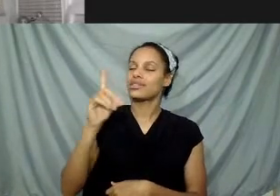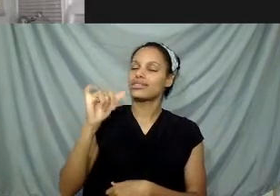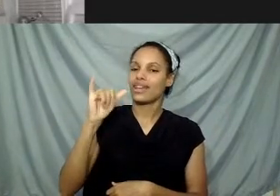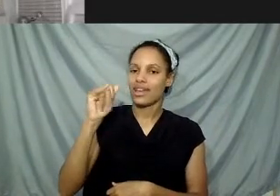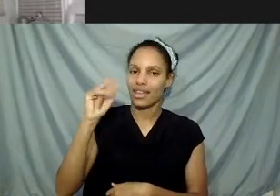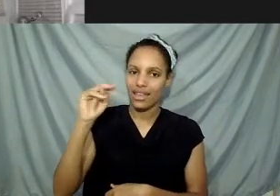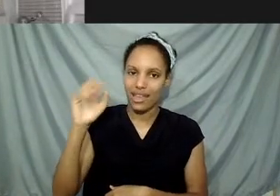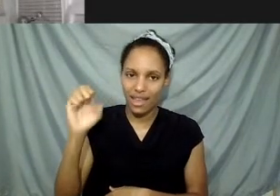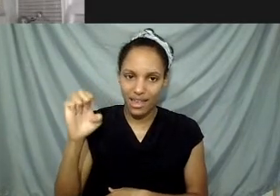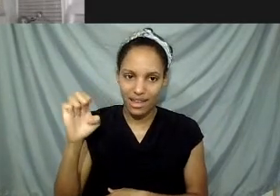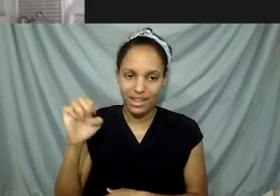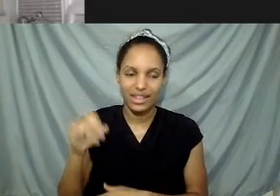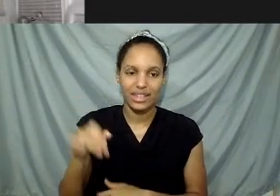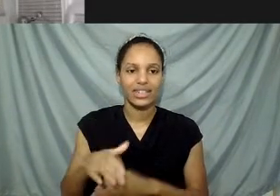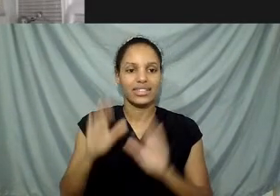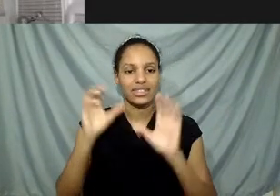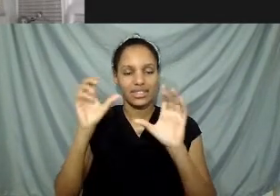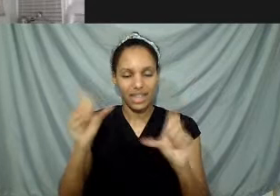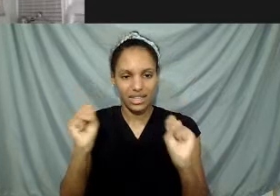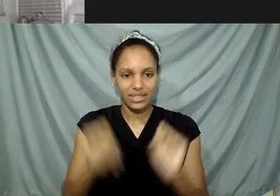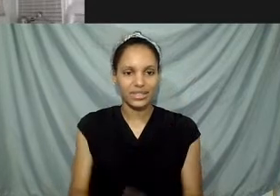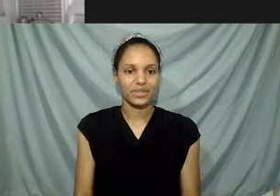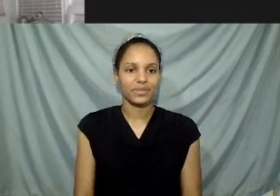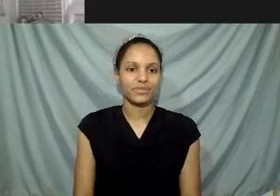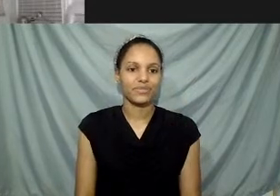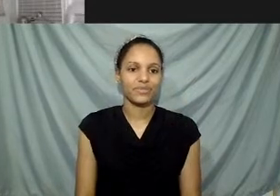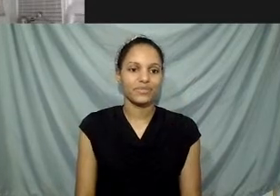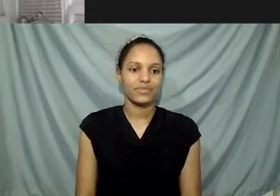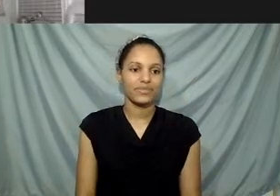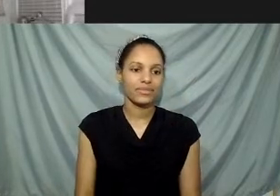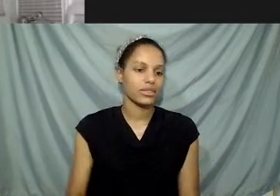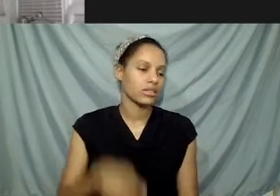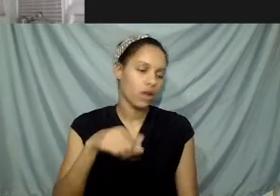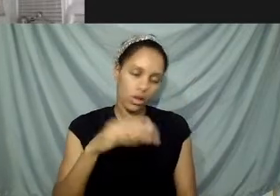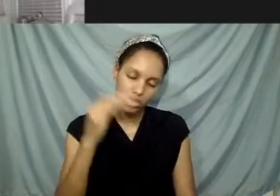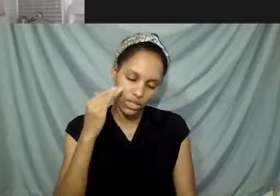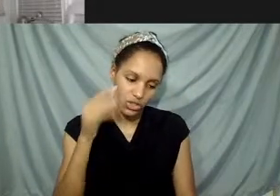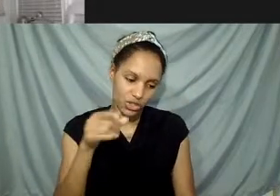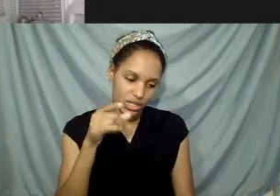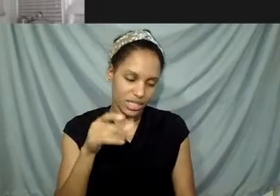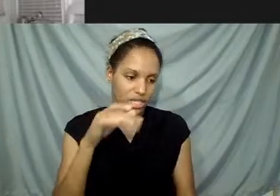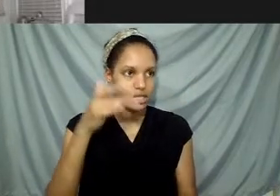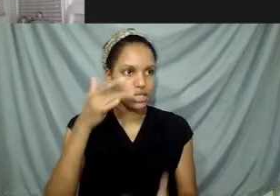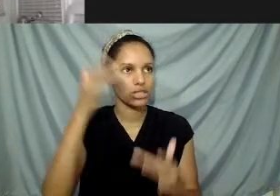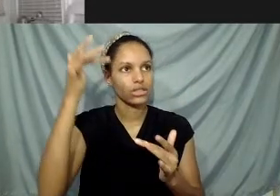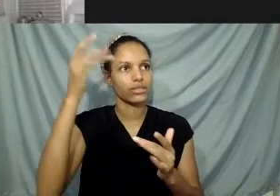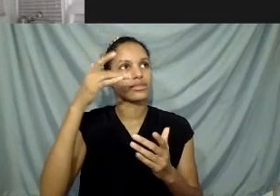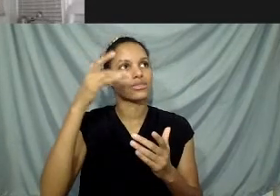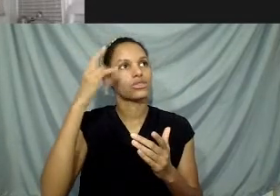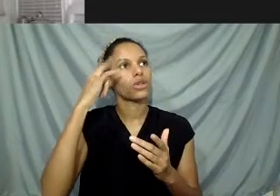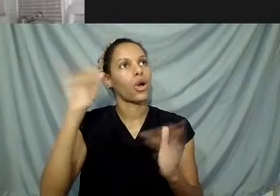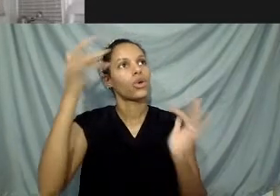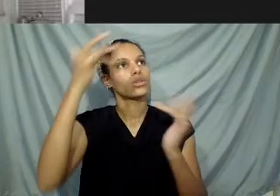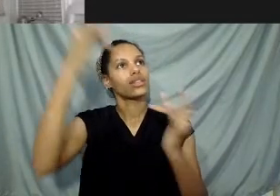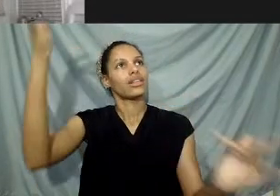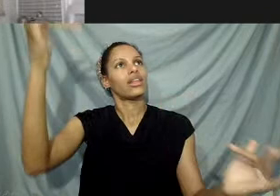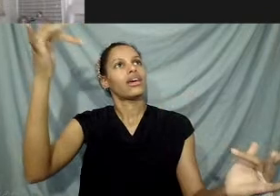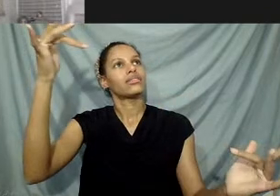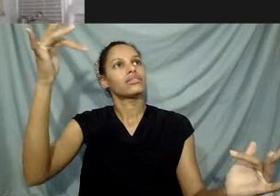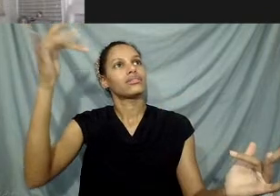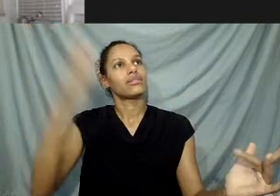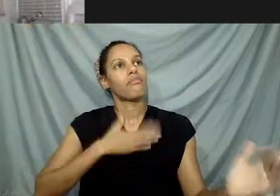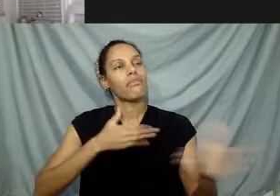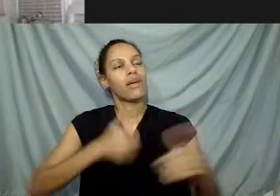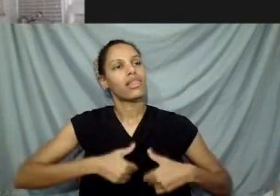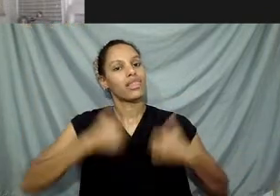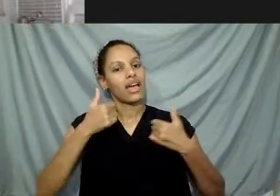Yes. Just real quick, she is a golden light in my life. When I was in high school, I used to sit in the door and watch her rehearse,